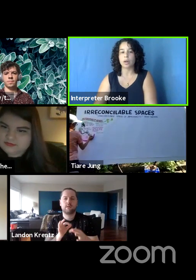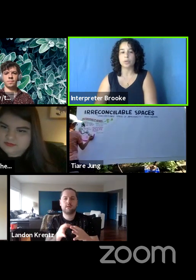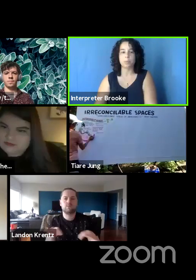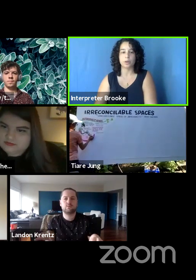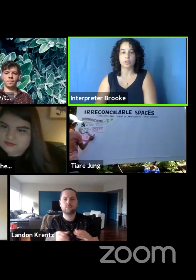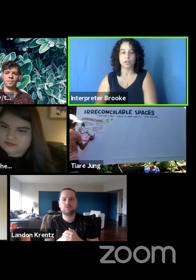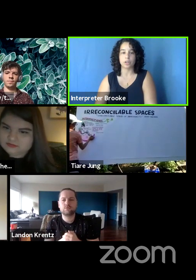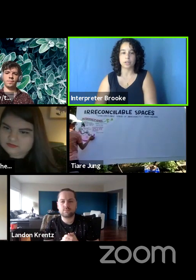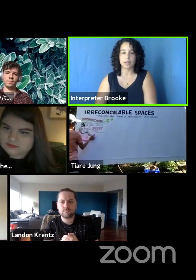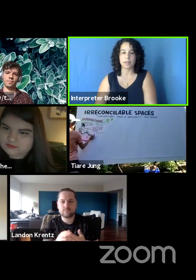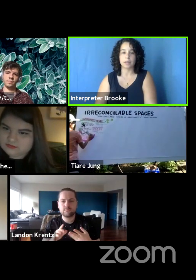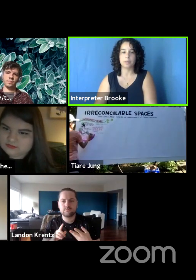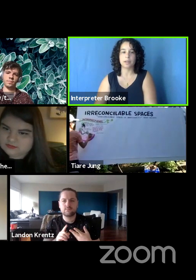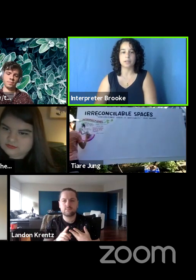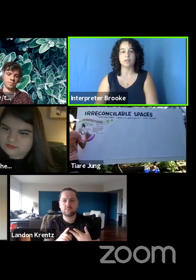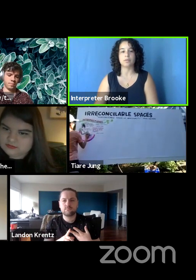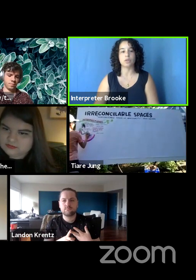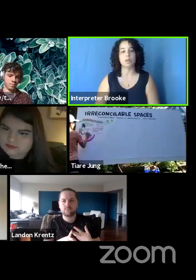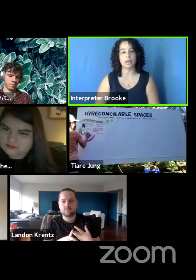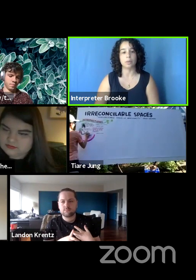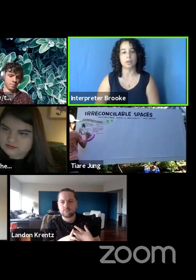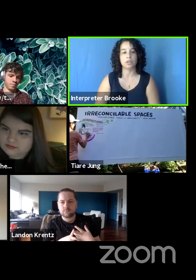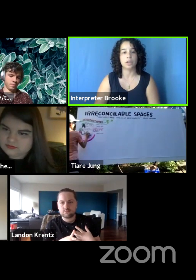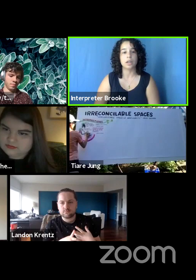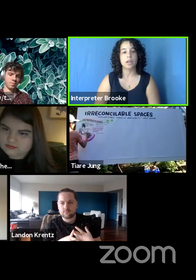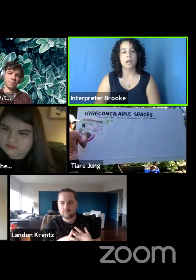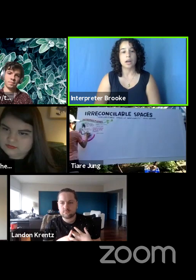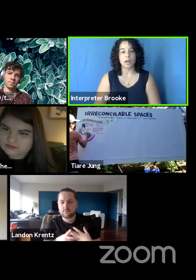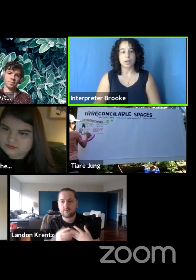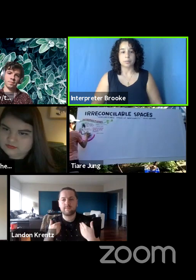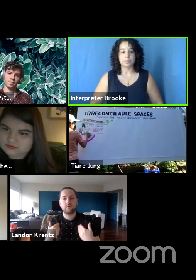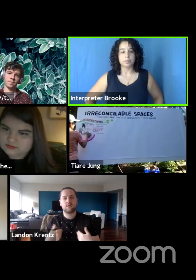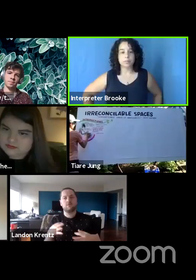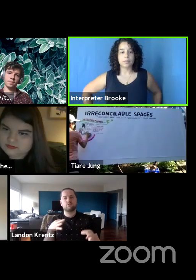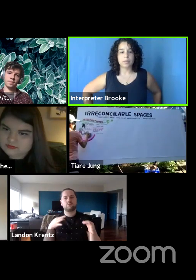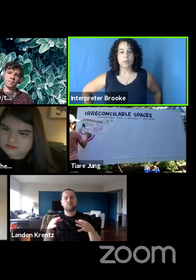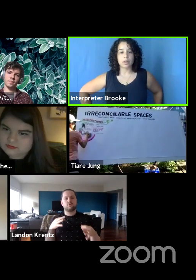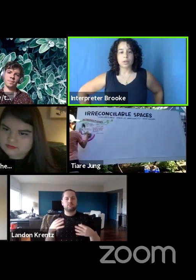usually describe what the person looks like because it's a visual language.